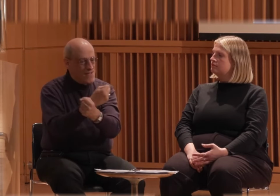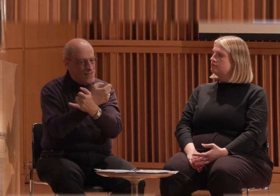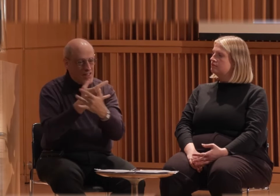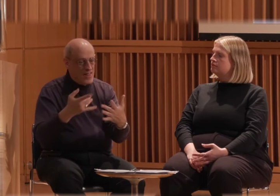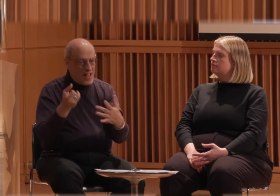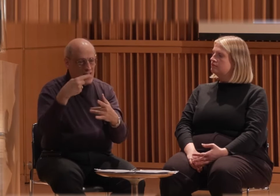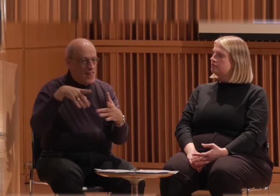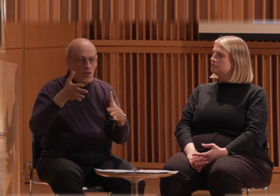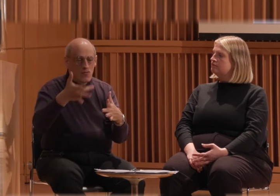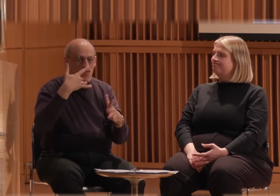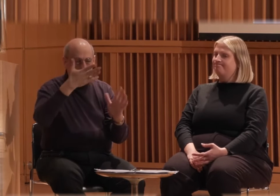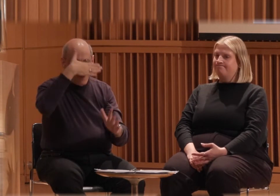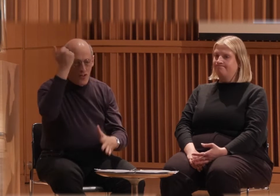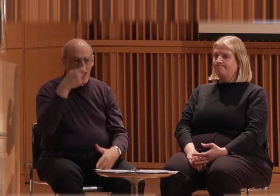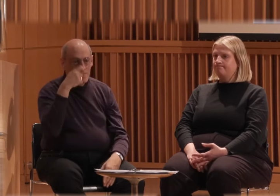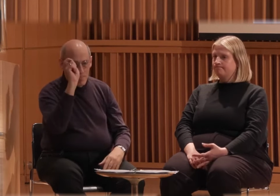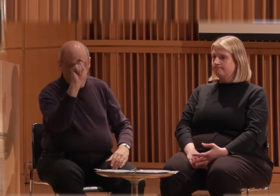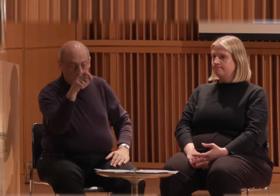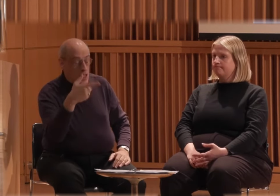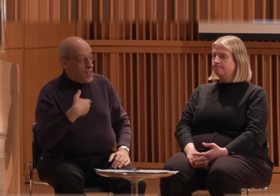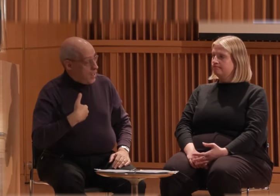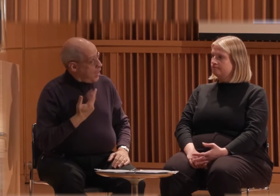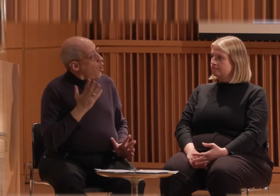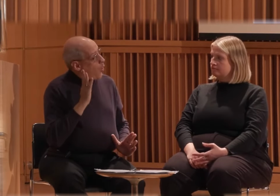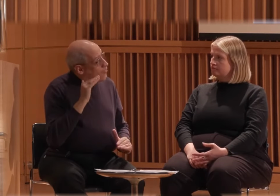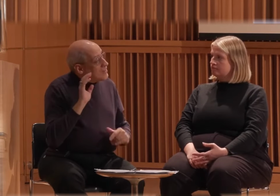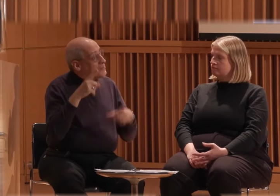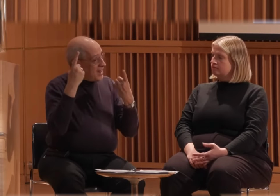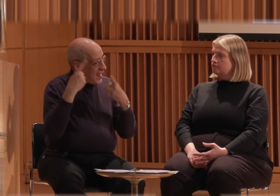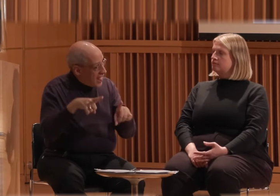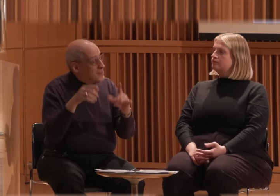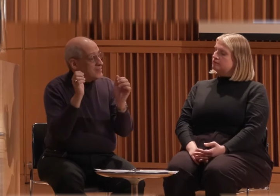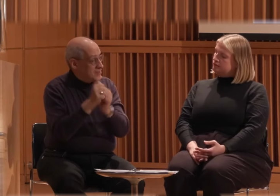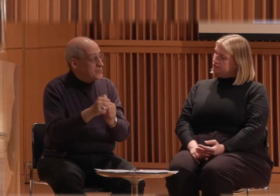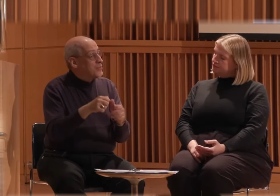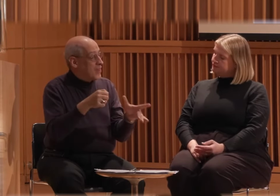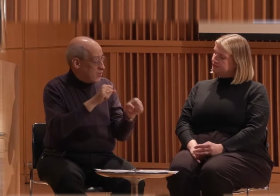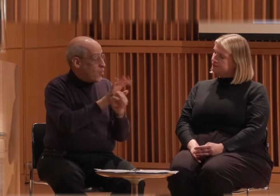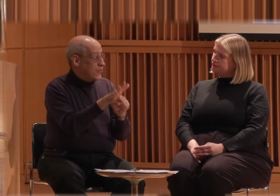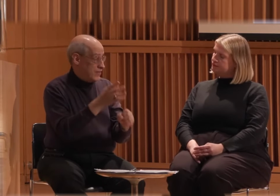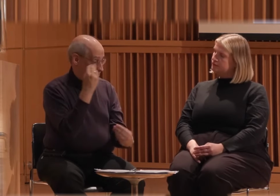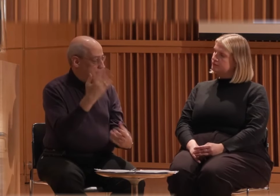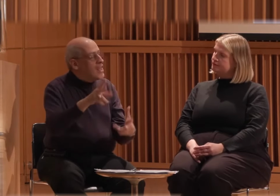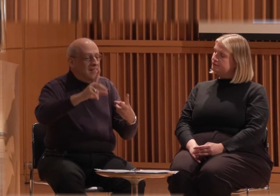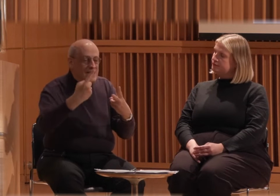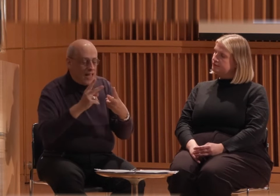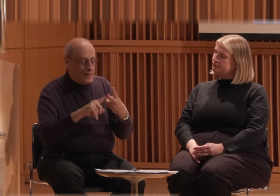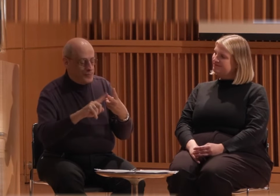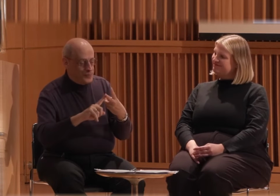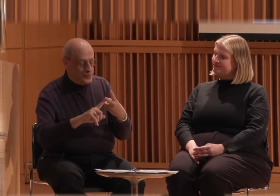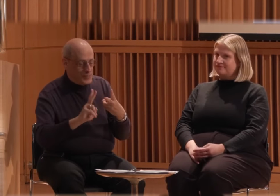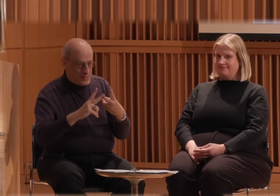would rather forget. And I hope that is what happens with COVID. The second thing, very